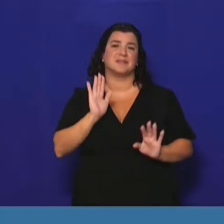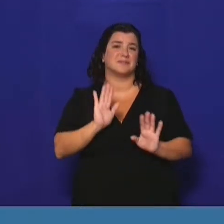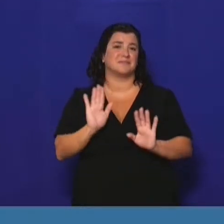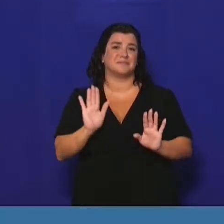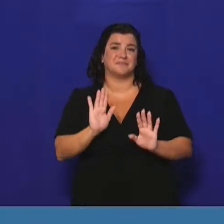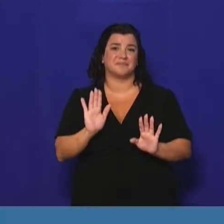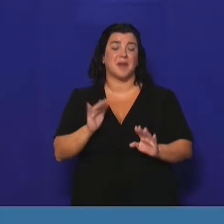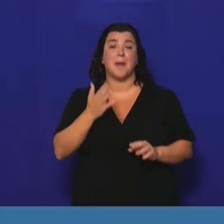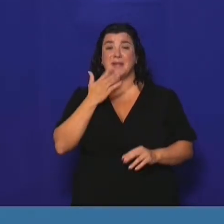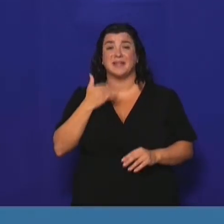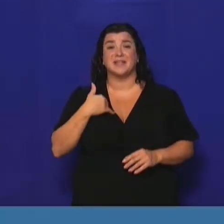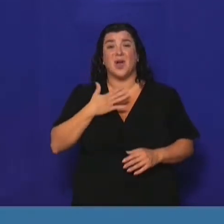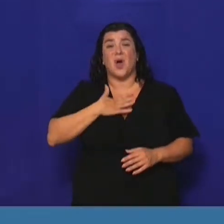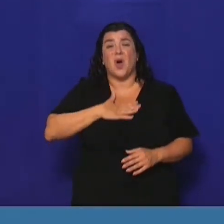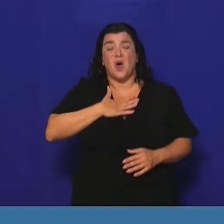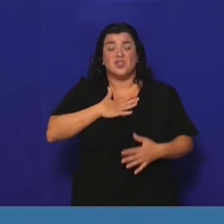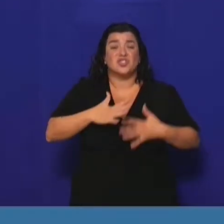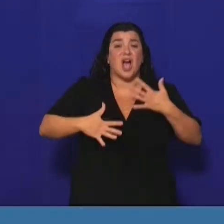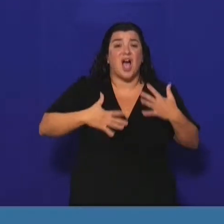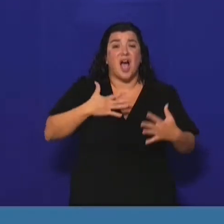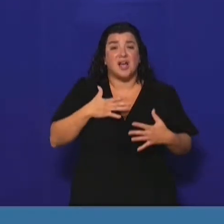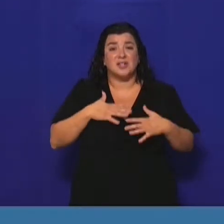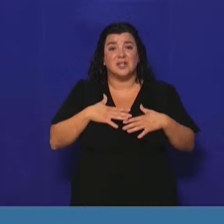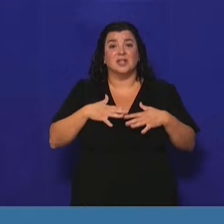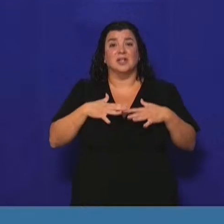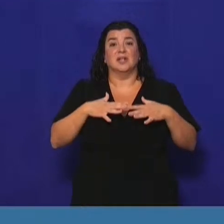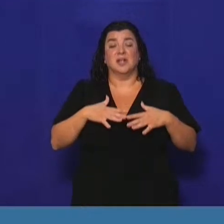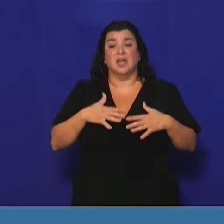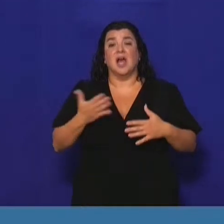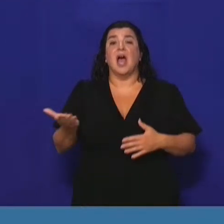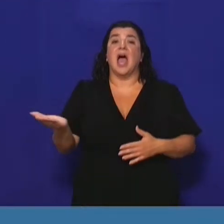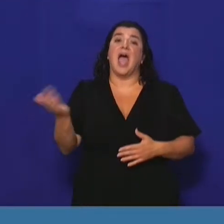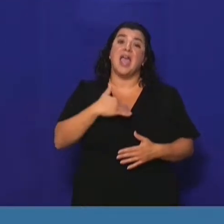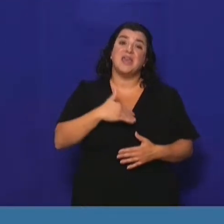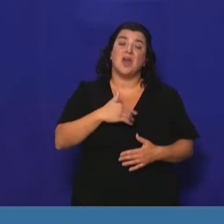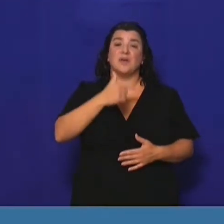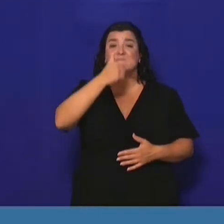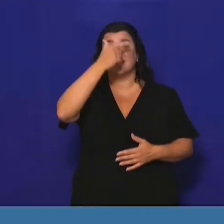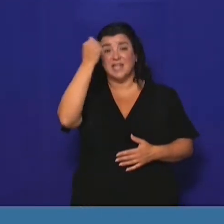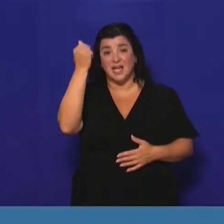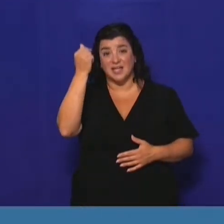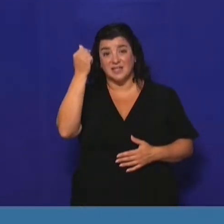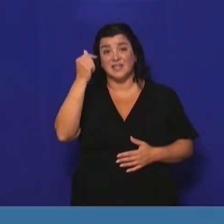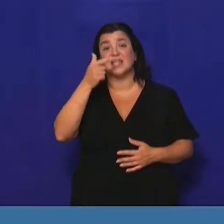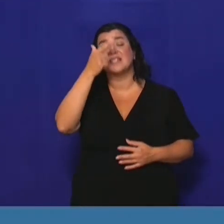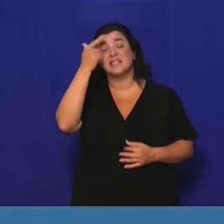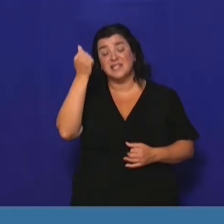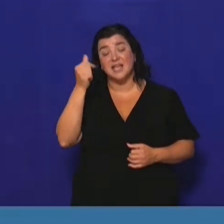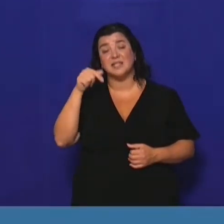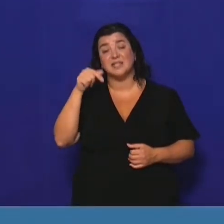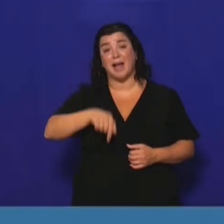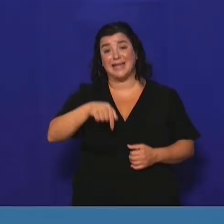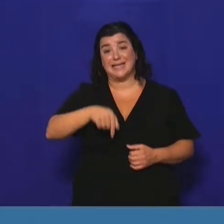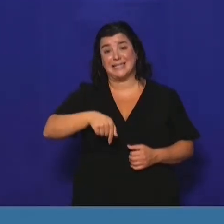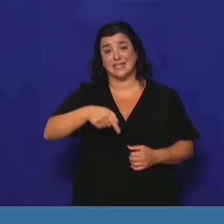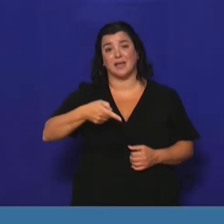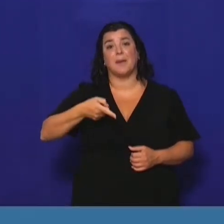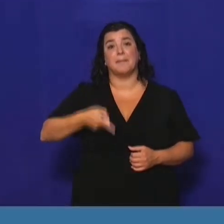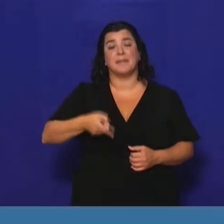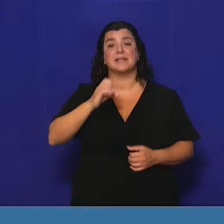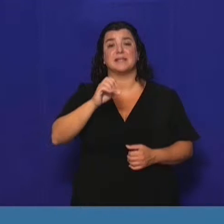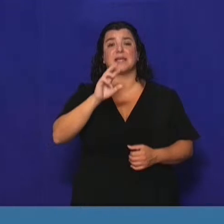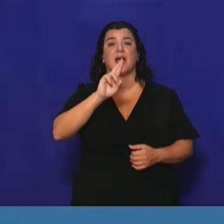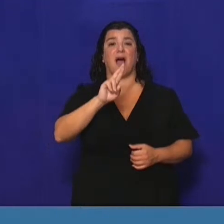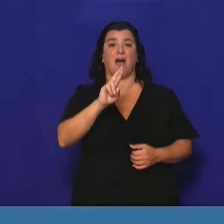għandkom is-sintomi u aħna qegħdin ngħidulkom biex tiġu tagħmlu t-test, it-test li jottalikom bħalissa huwa dak it-test li